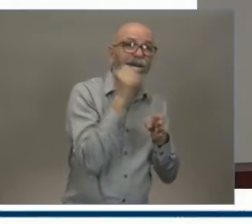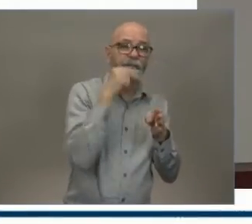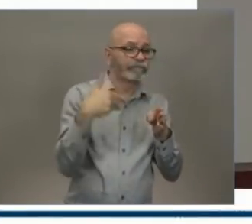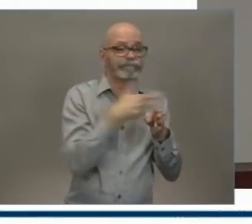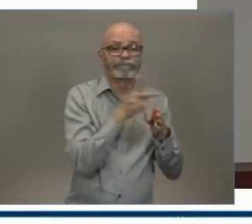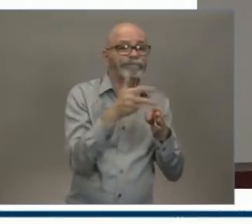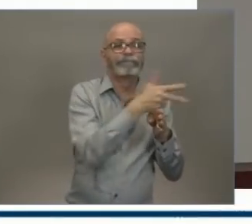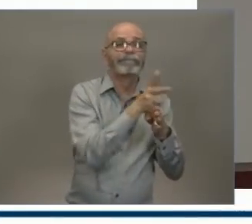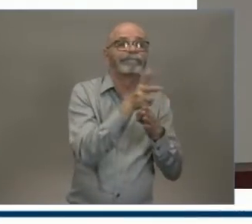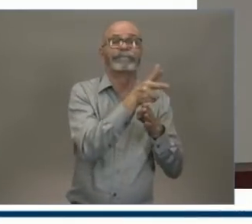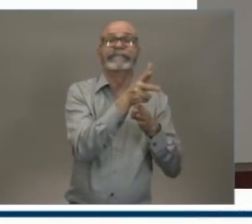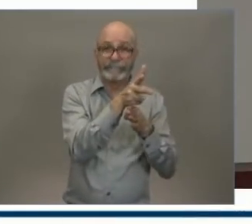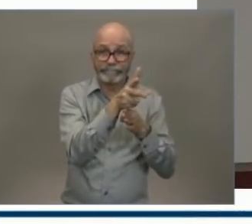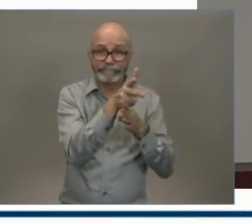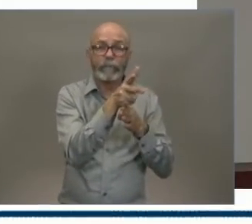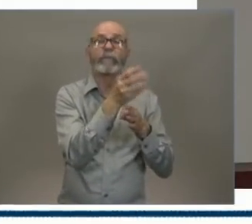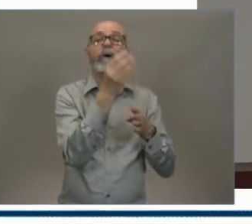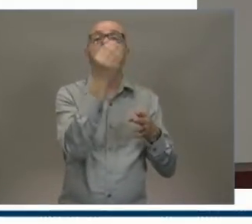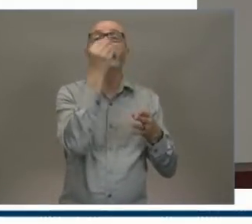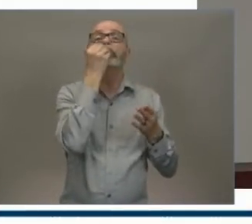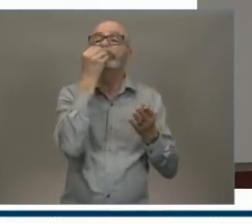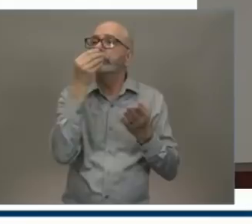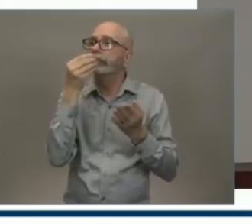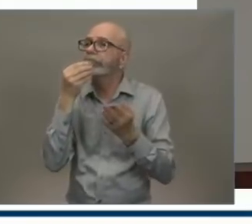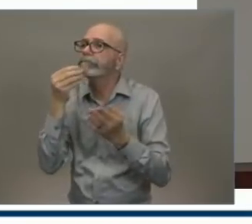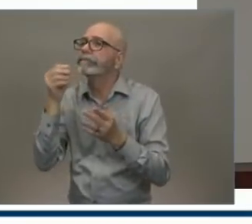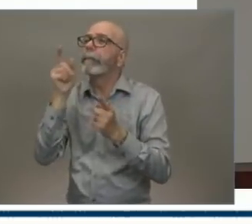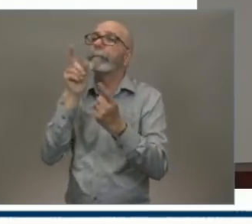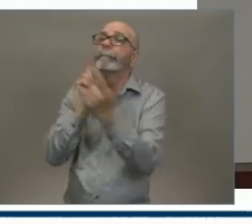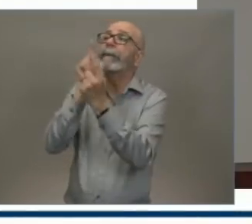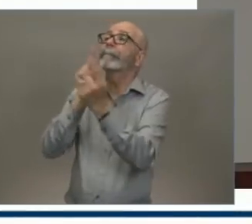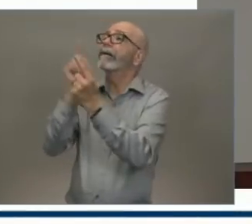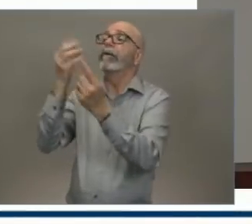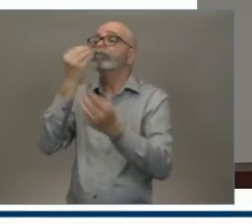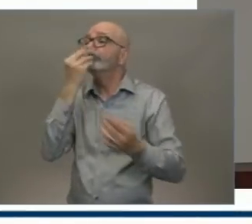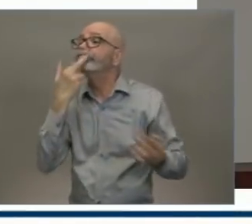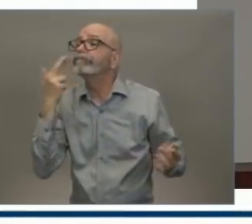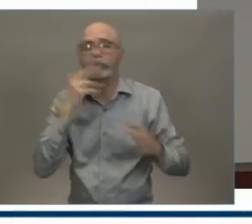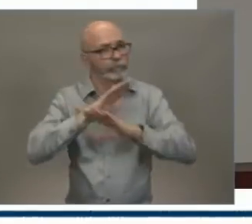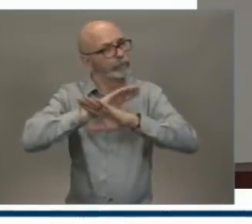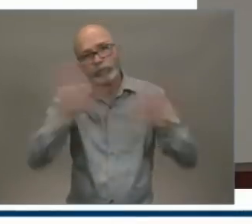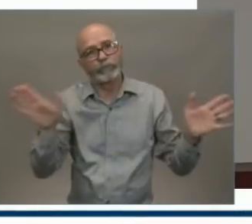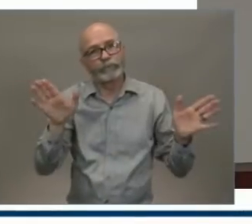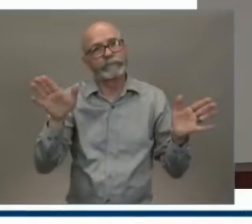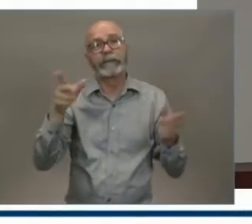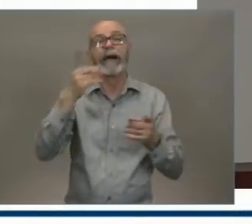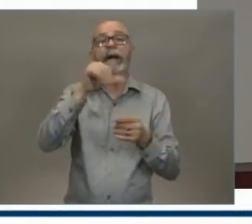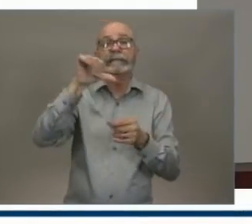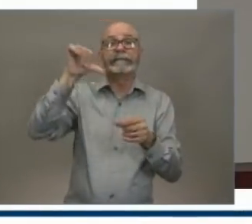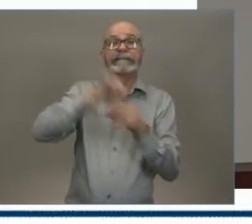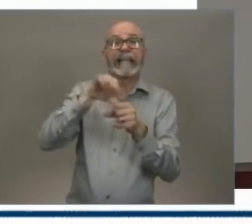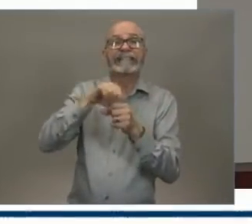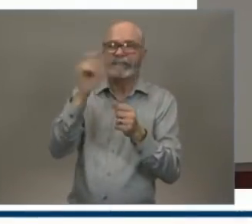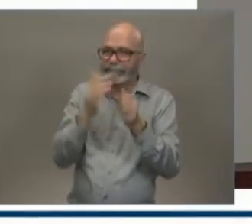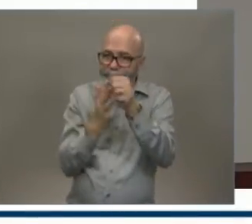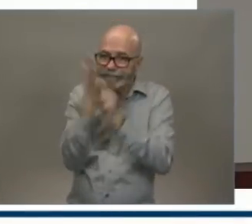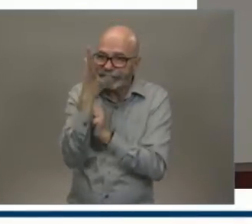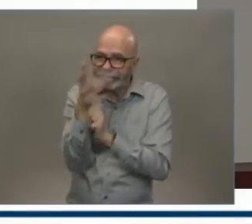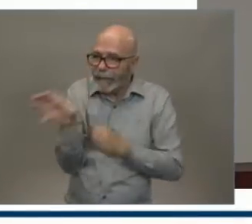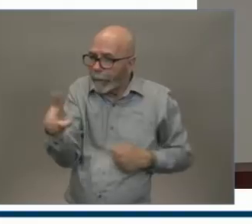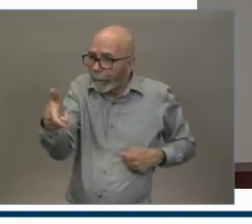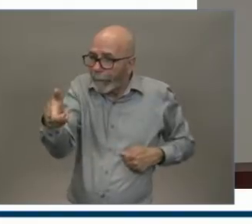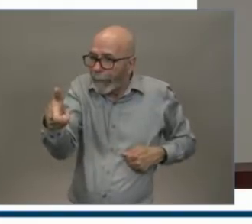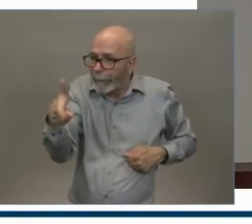contactless payment for gas. If people have to stay overnight, they need to isolate in their overnight accommodations. And when they return to